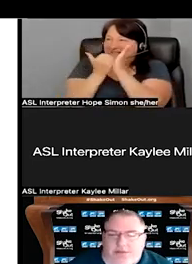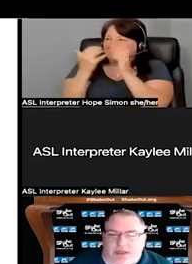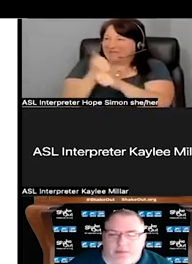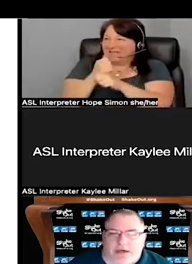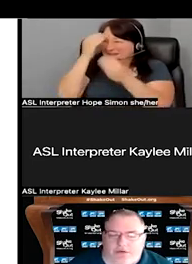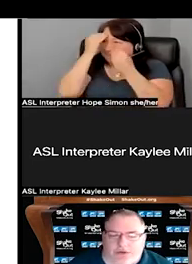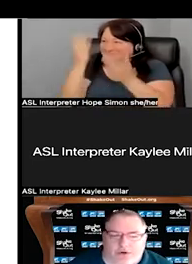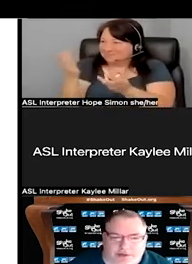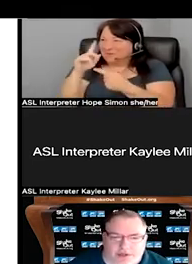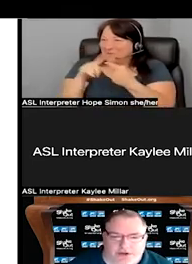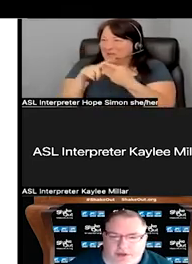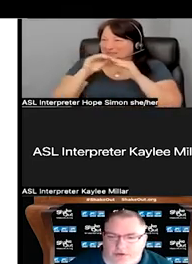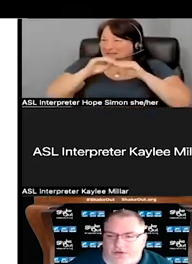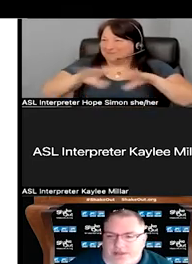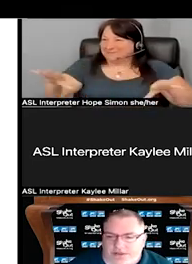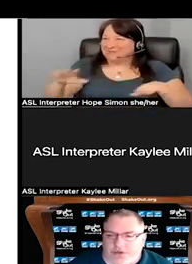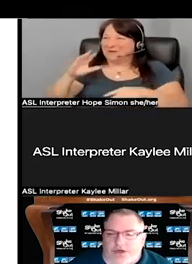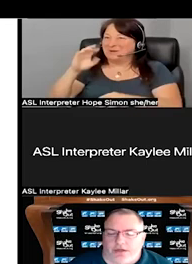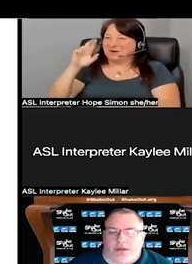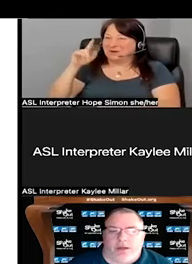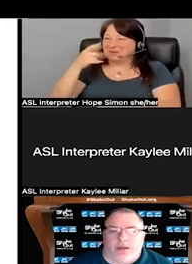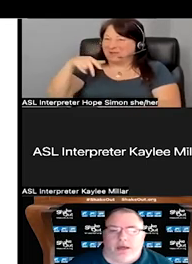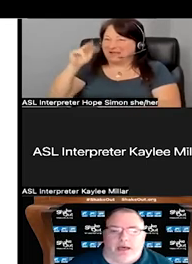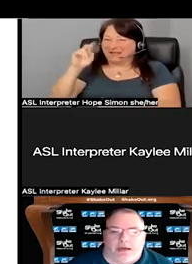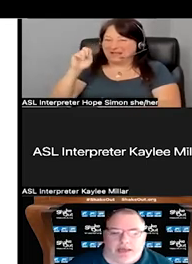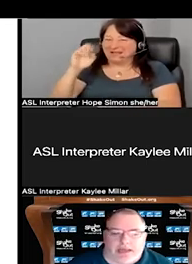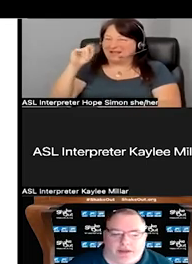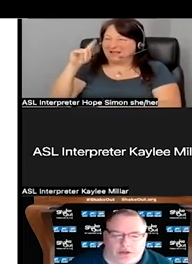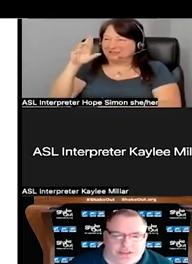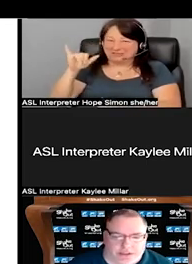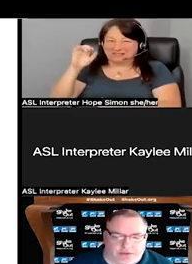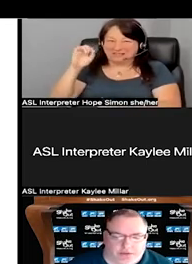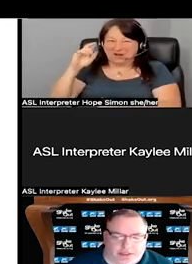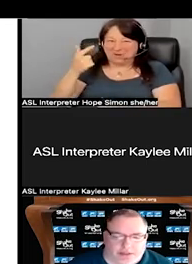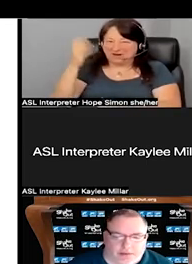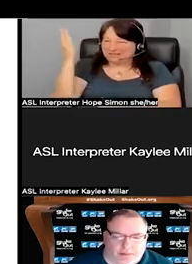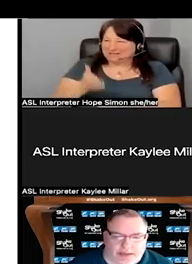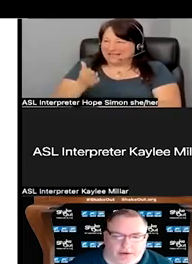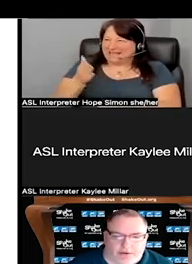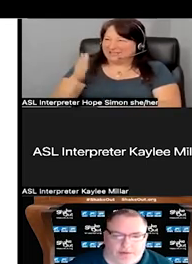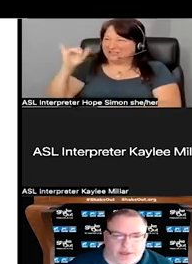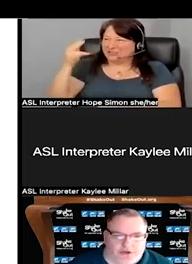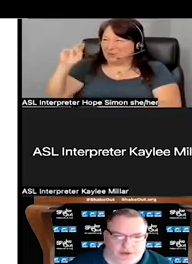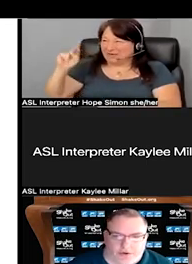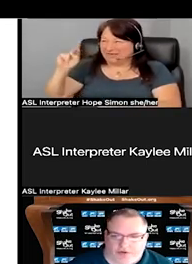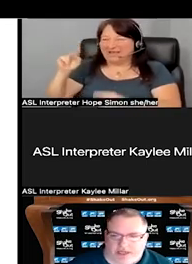when that will come out. So earthquakecountry.org/join. And then also it will be at